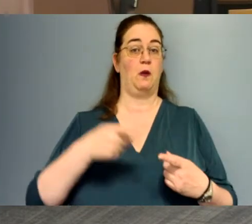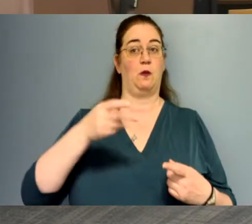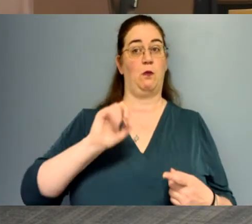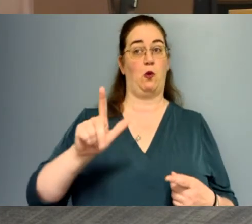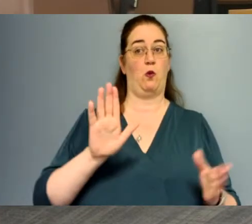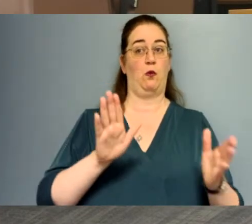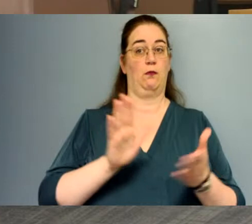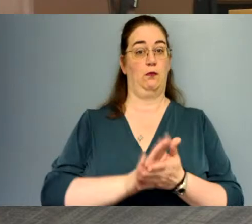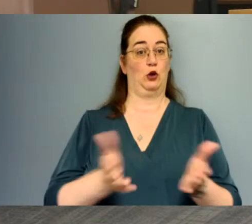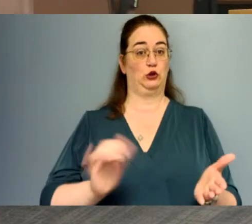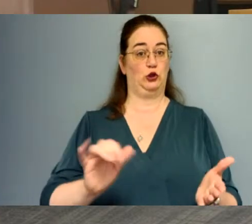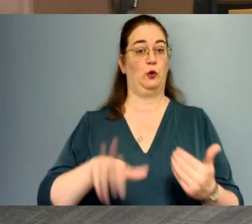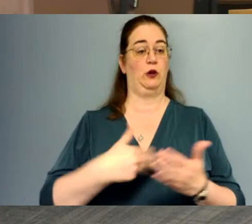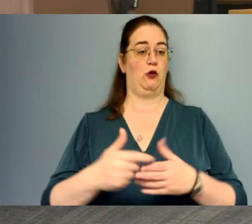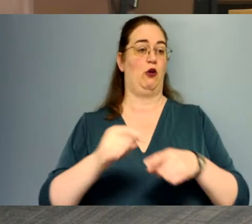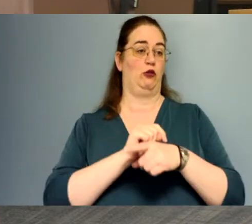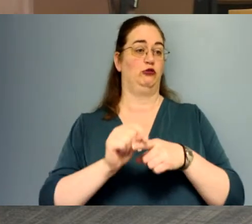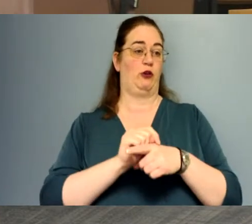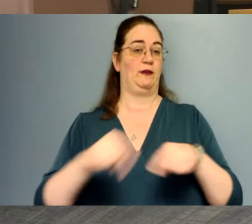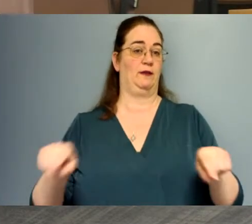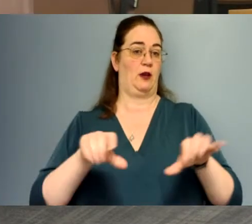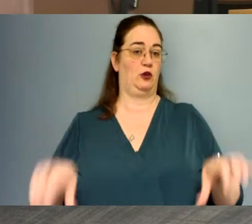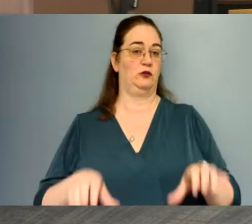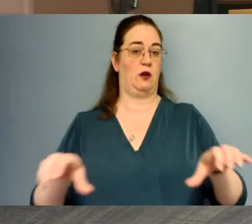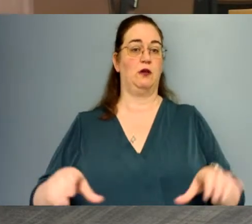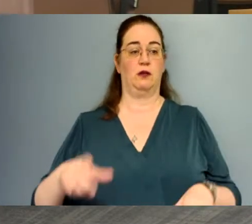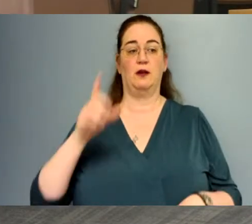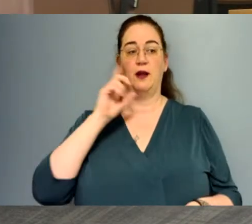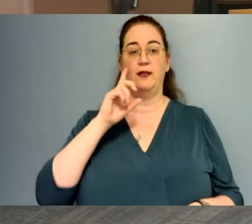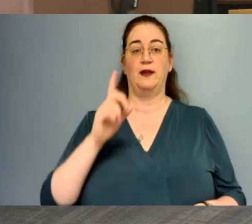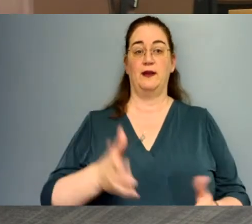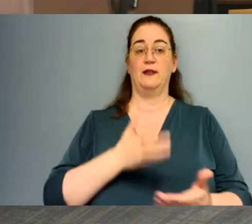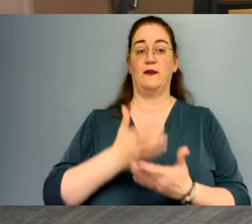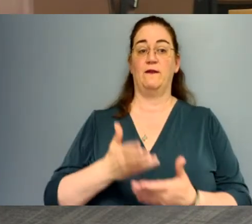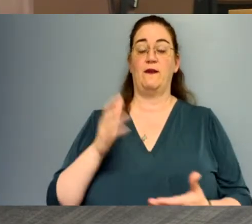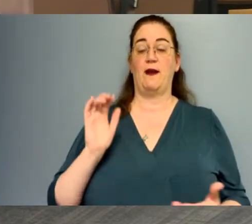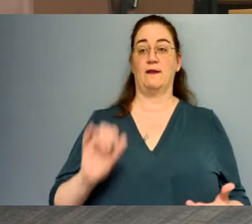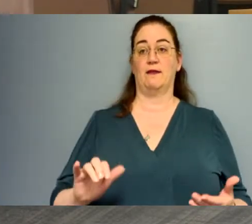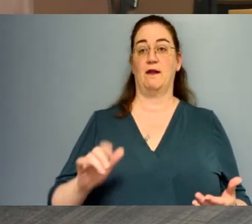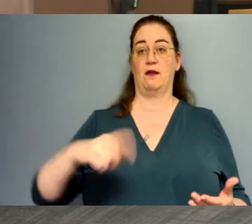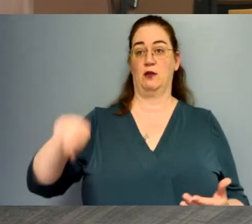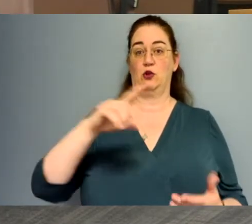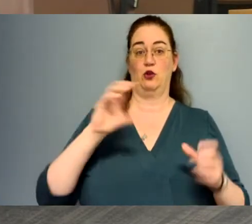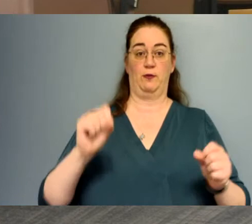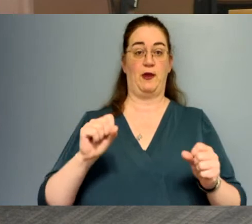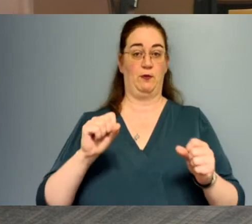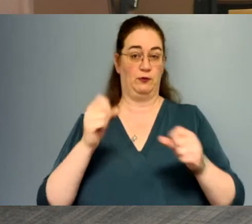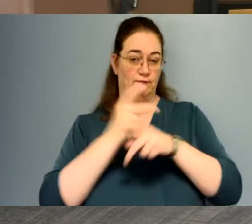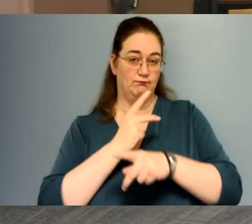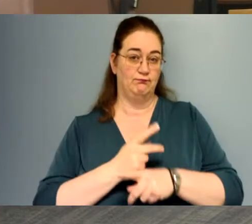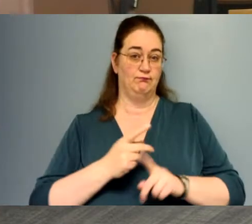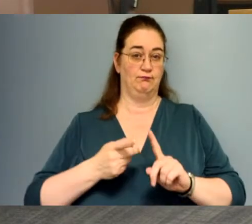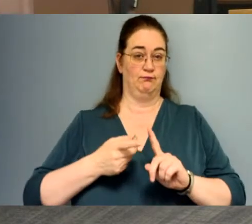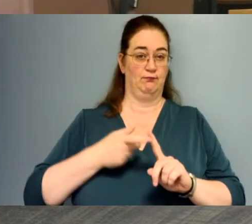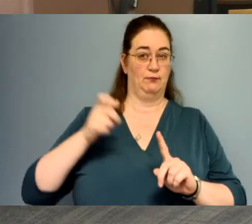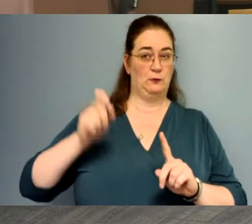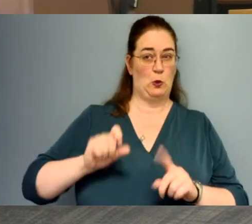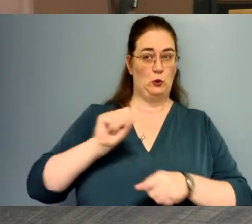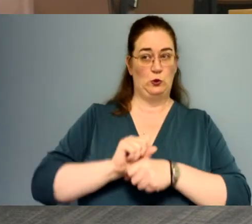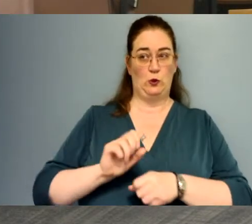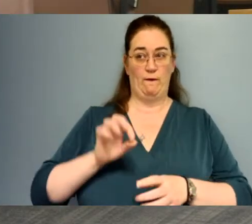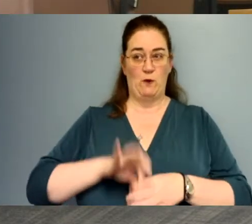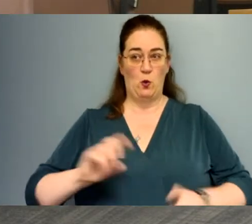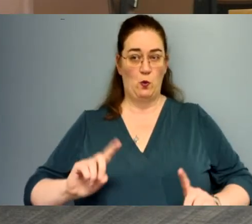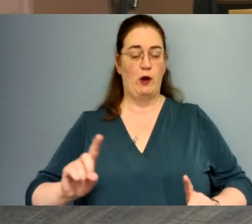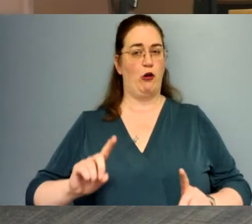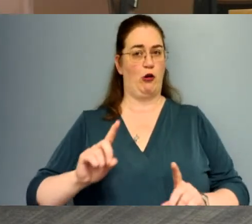well, and all the training that's been done. And I think the fact that you'll be able to find out where that person is supposed to vote right then and